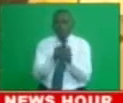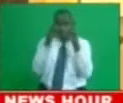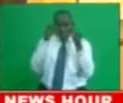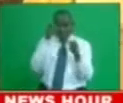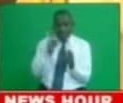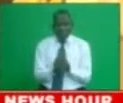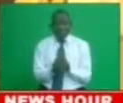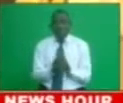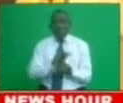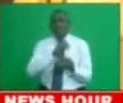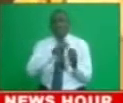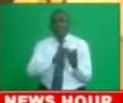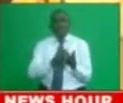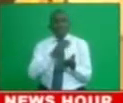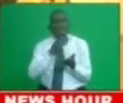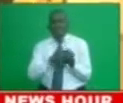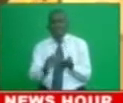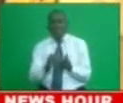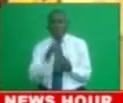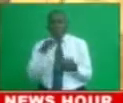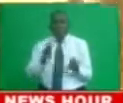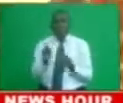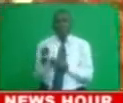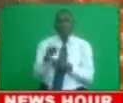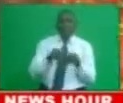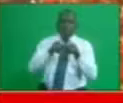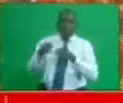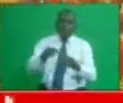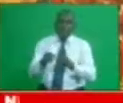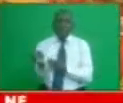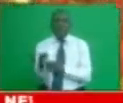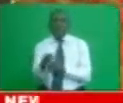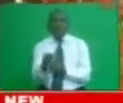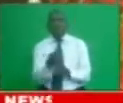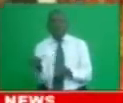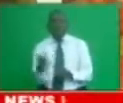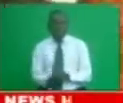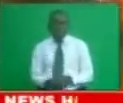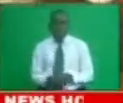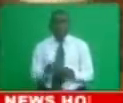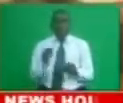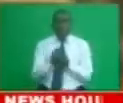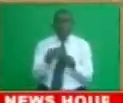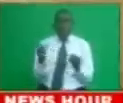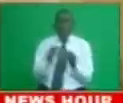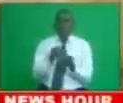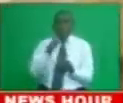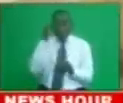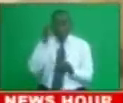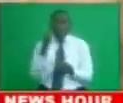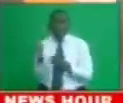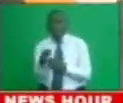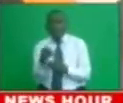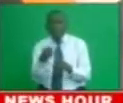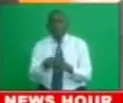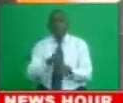theme, Combating Illegal Fishing for Sustainable Management of Our Fisheries Resources. It attracted ministers of fisheries